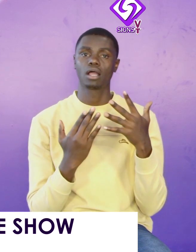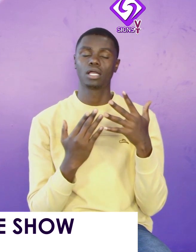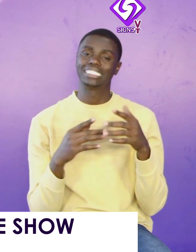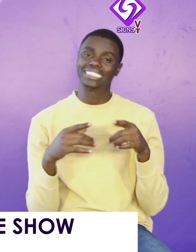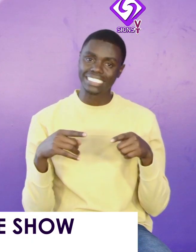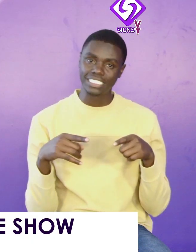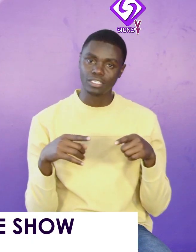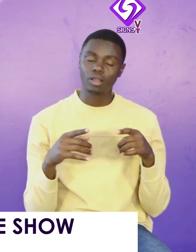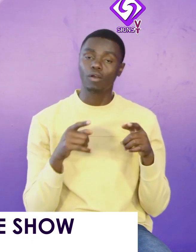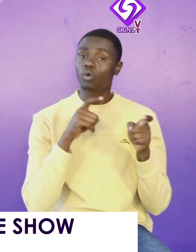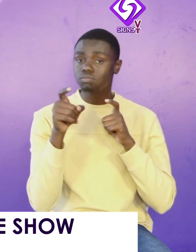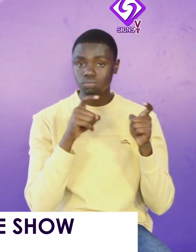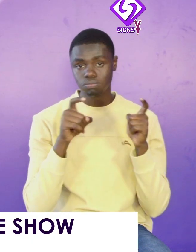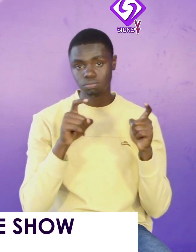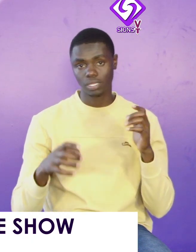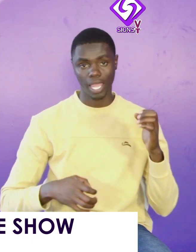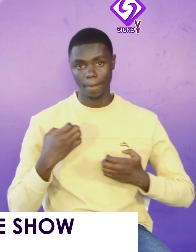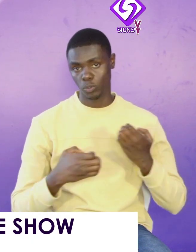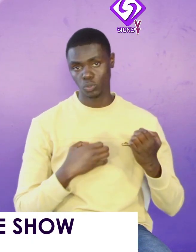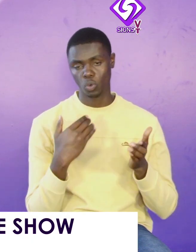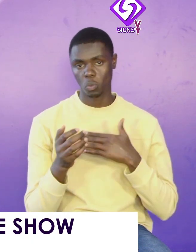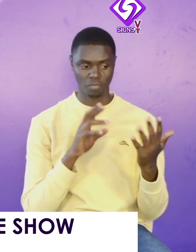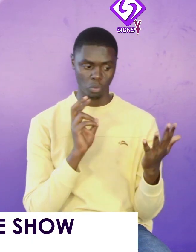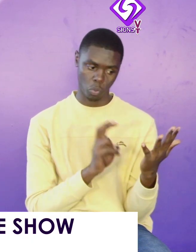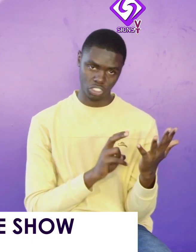your emotions. Whatever you consume,